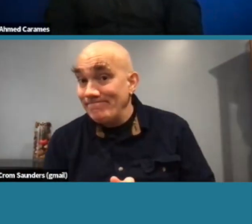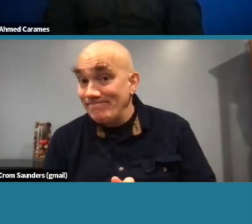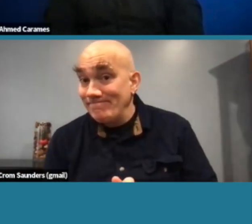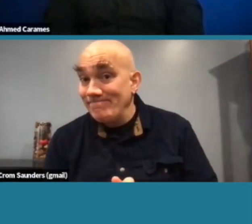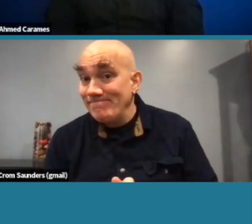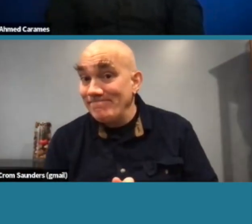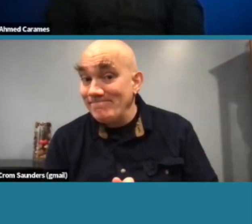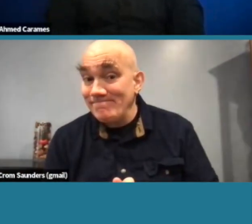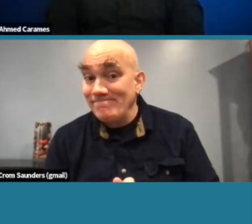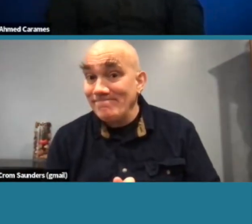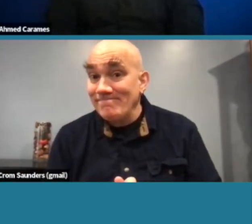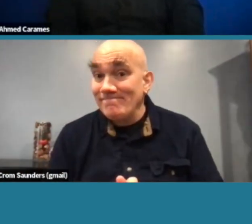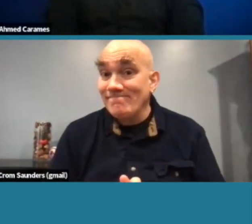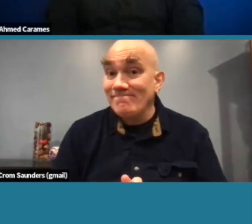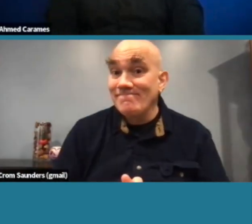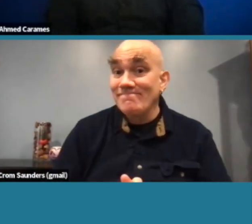sign.